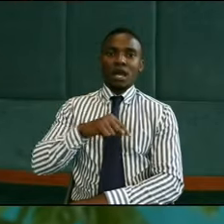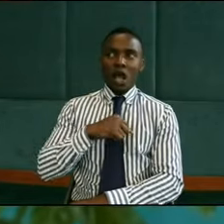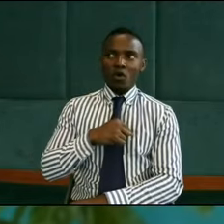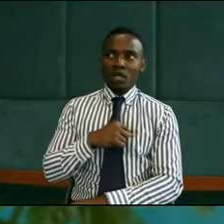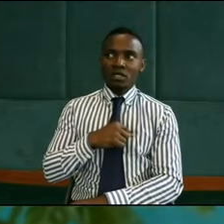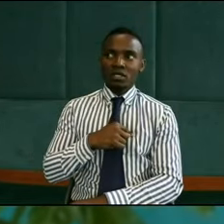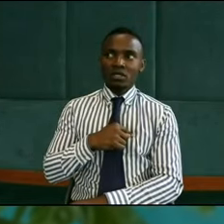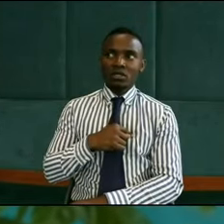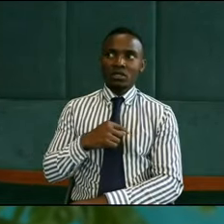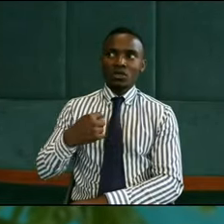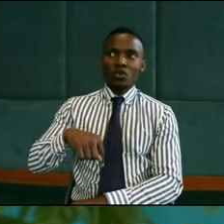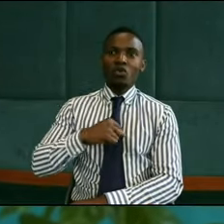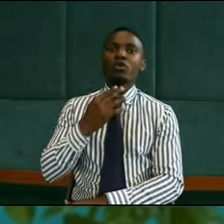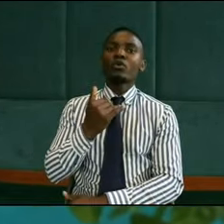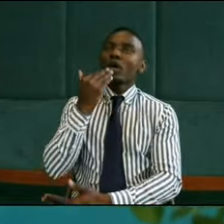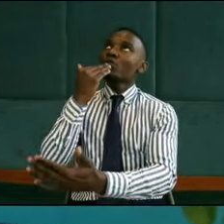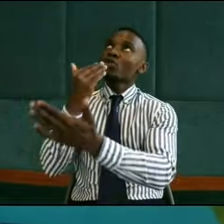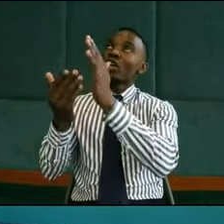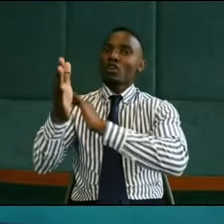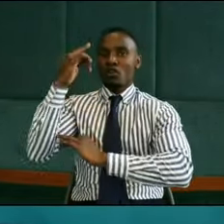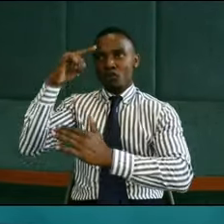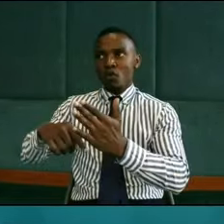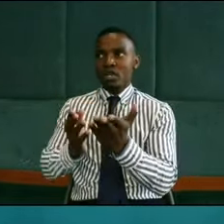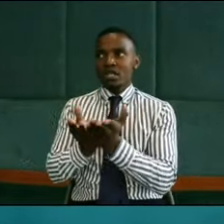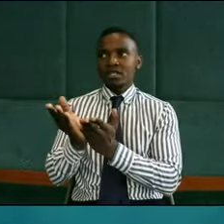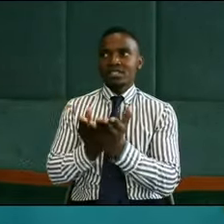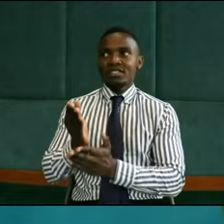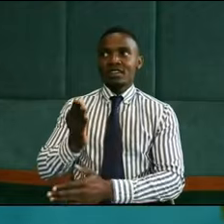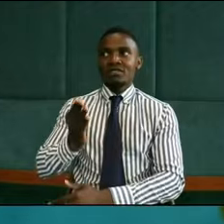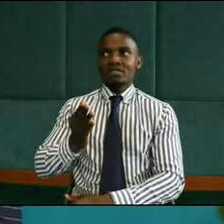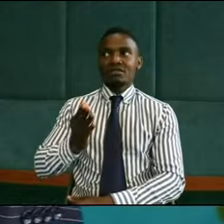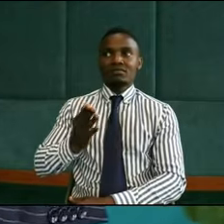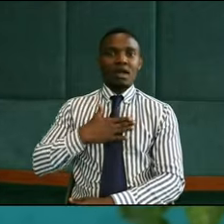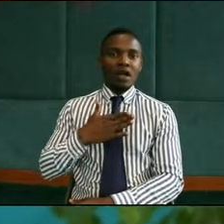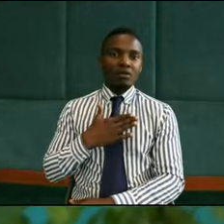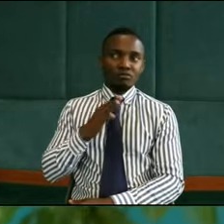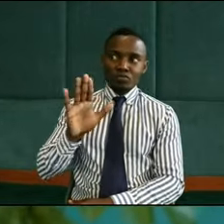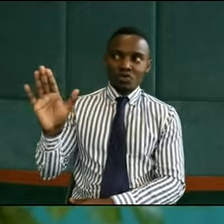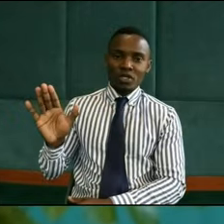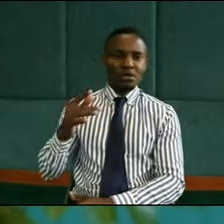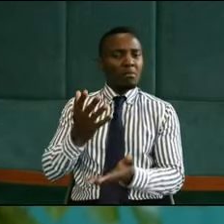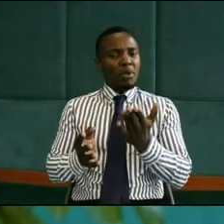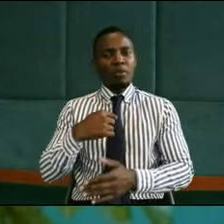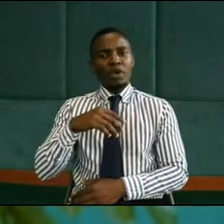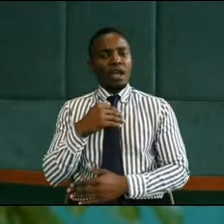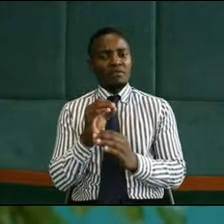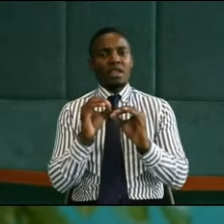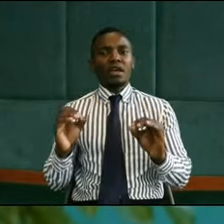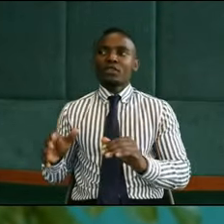we want to thank God for your service. We may not have anything to give to you, But we want to say thank you.